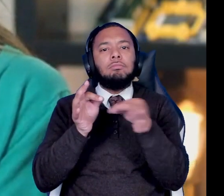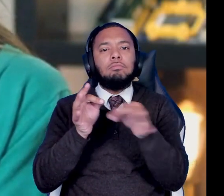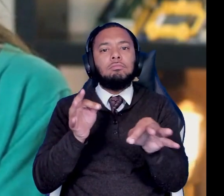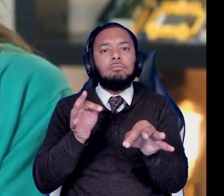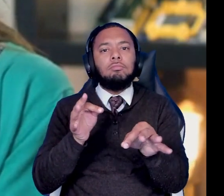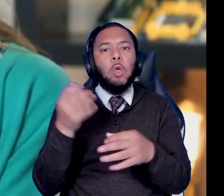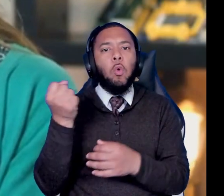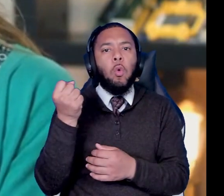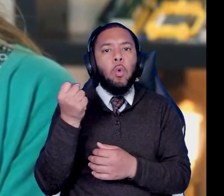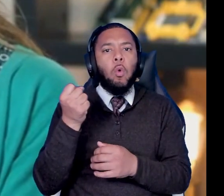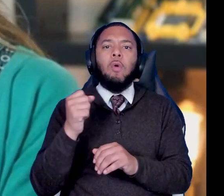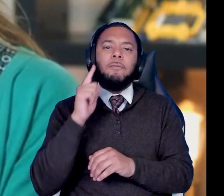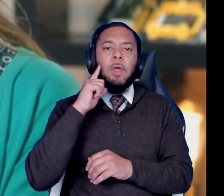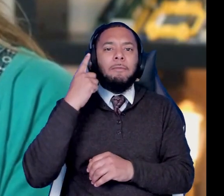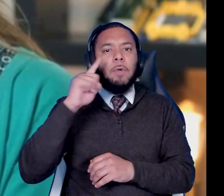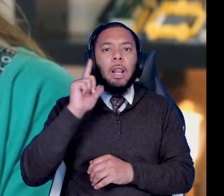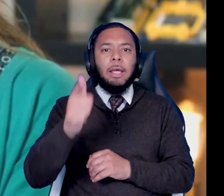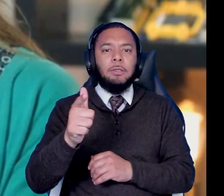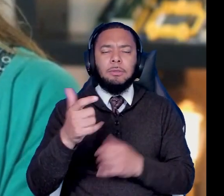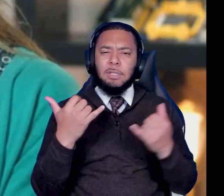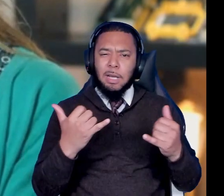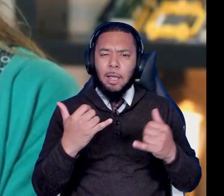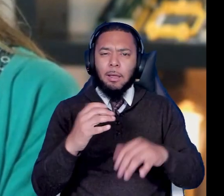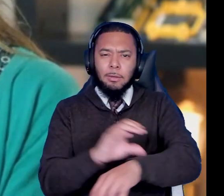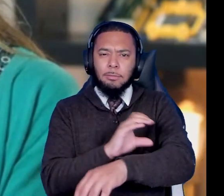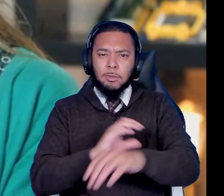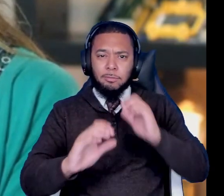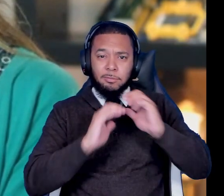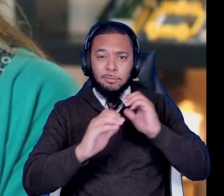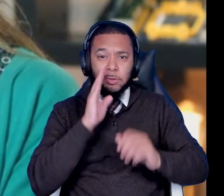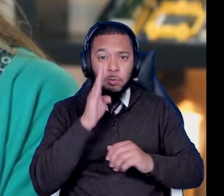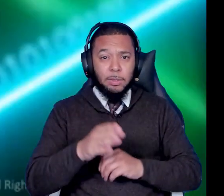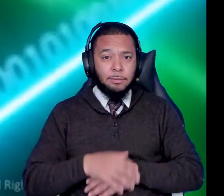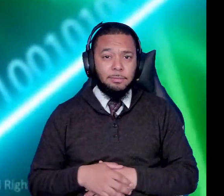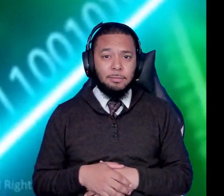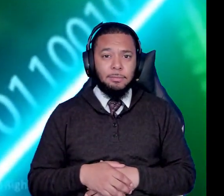recall it later. So let's have a conversation with our computer now.